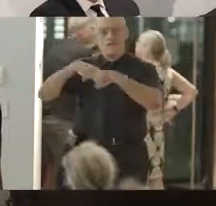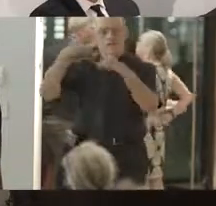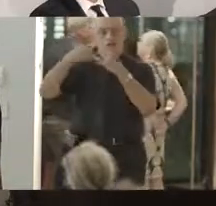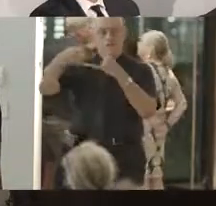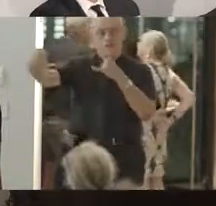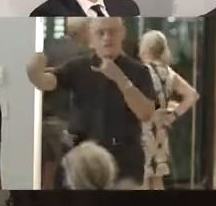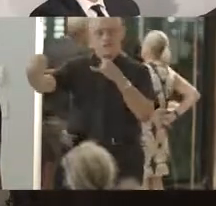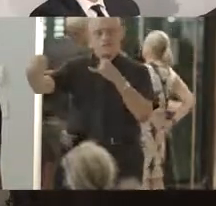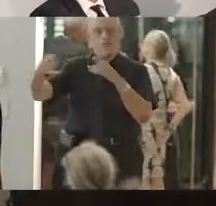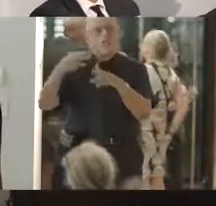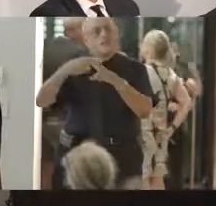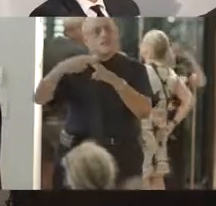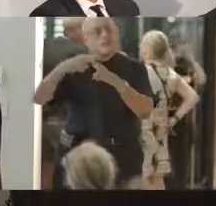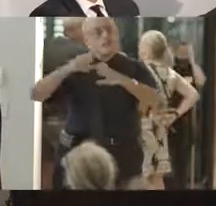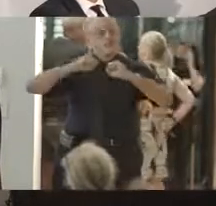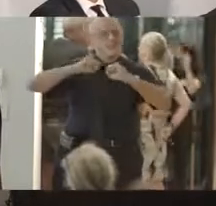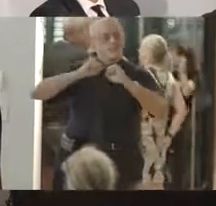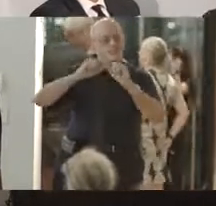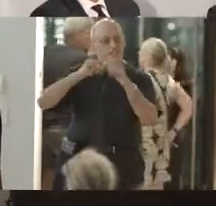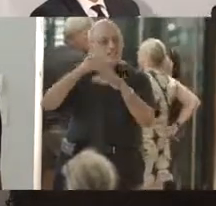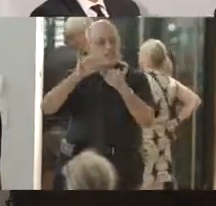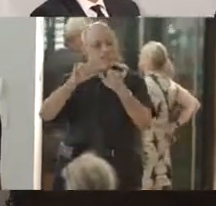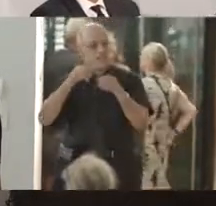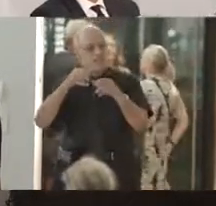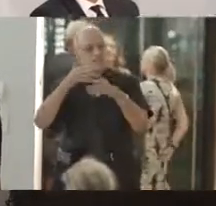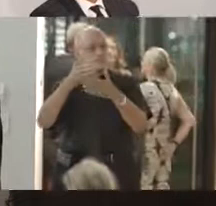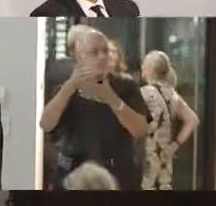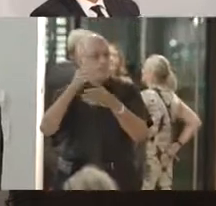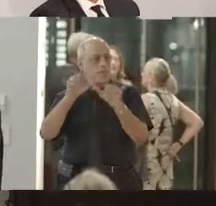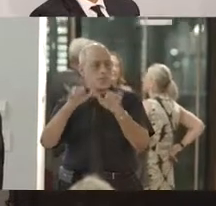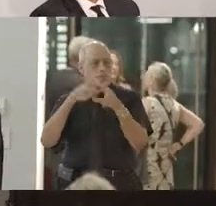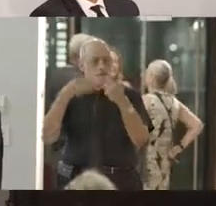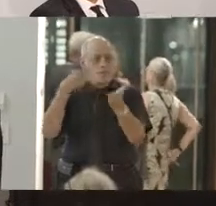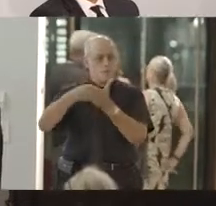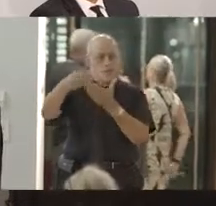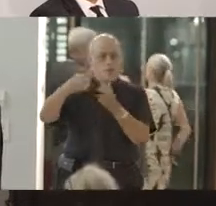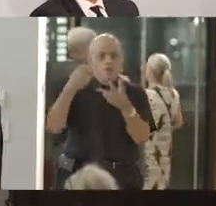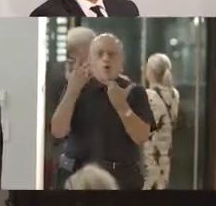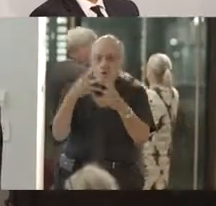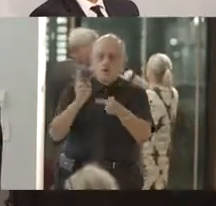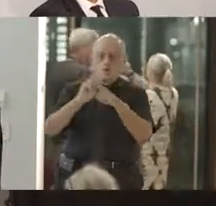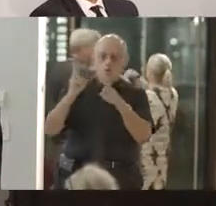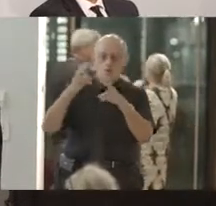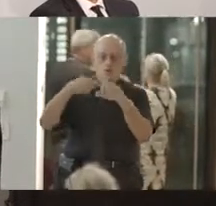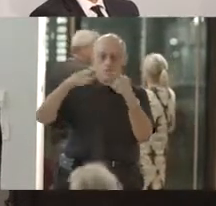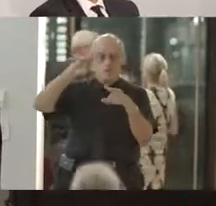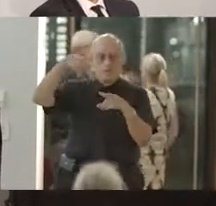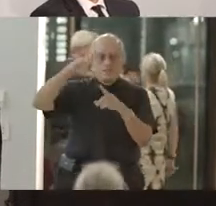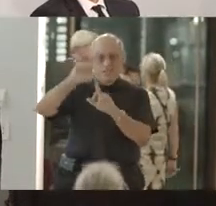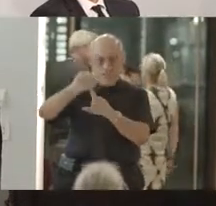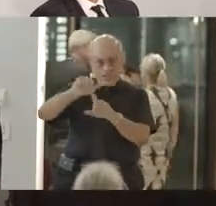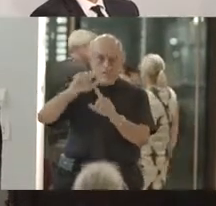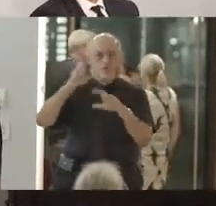Timeline-wise, temporary resiliency measures are already purchased and are already being used by Battery Park City Authority and